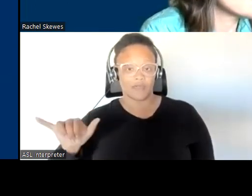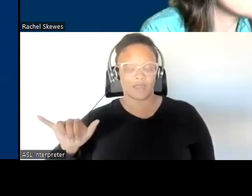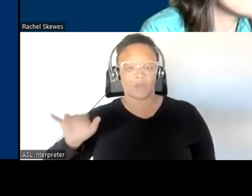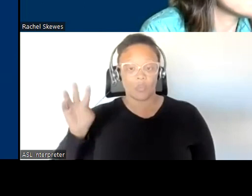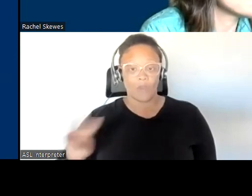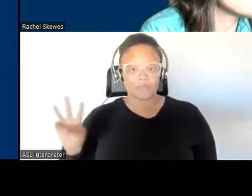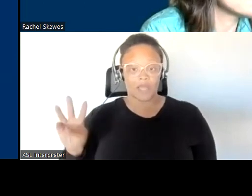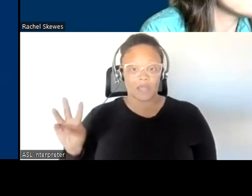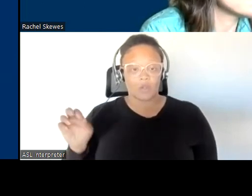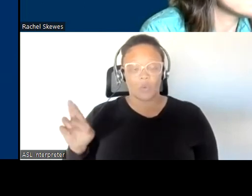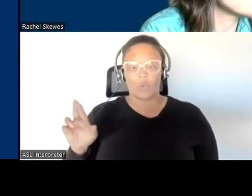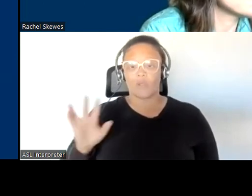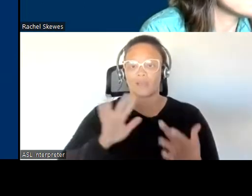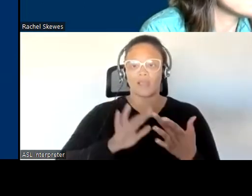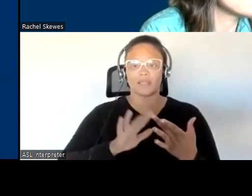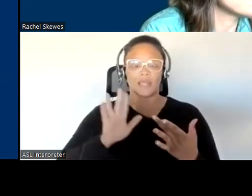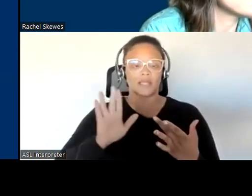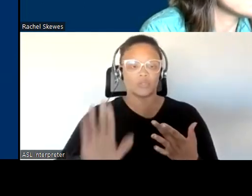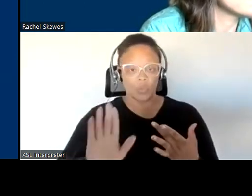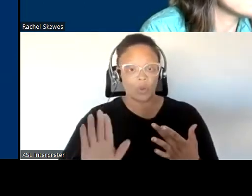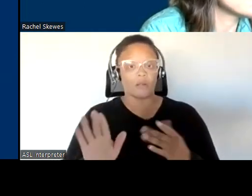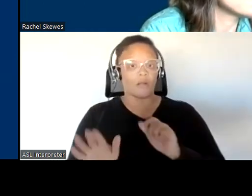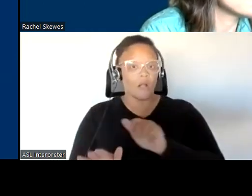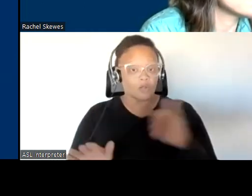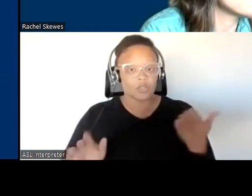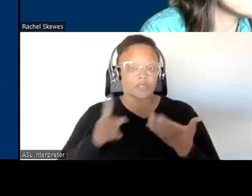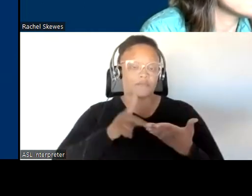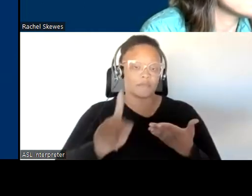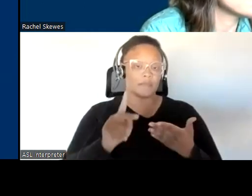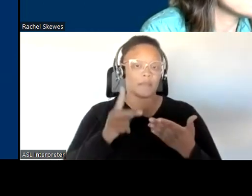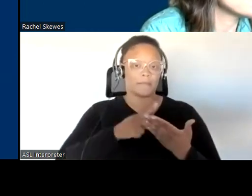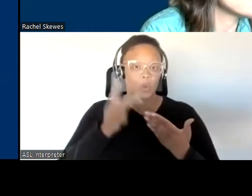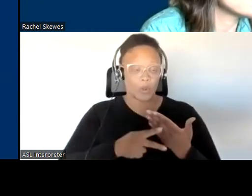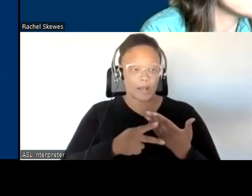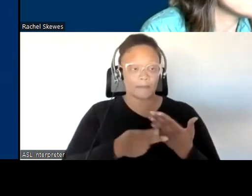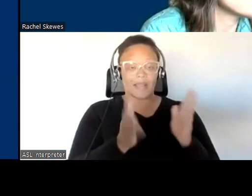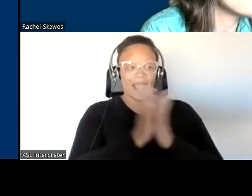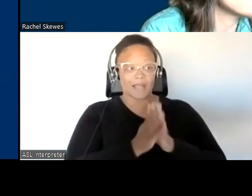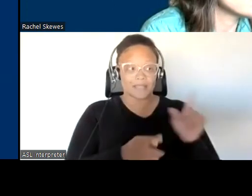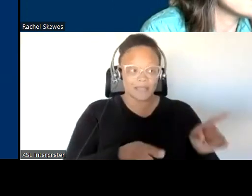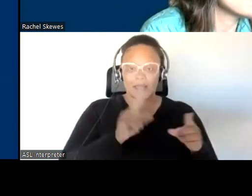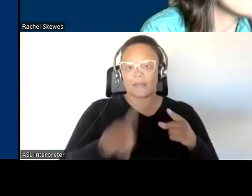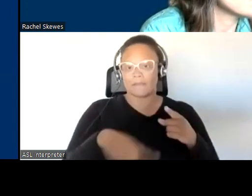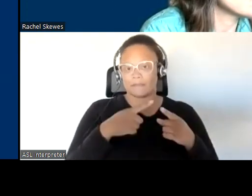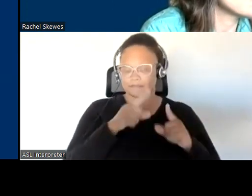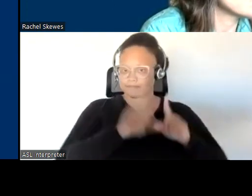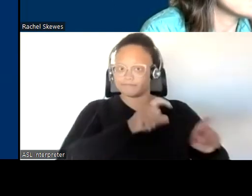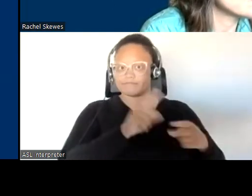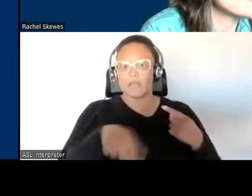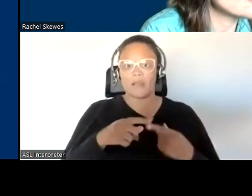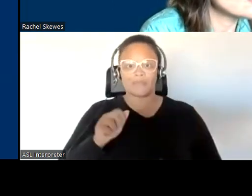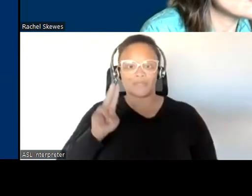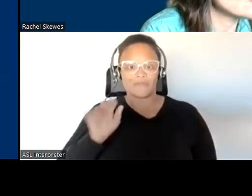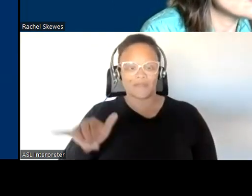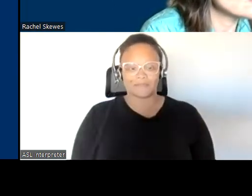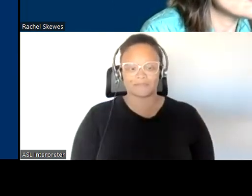or contact your alternative payment program with questions about the survey. Thank you for your